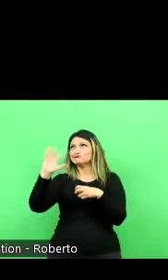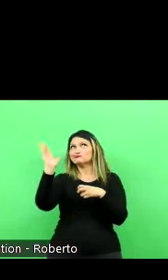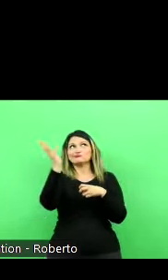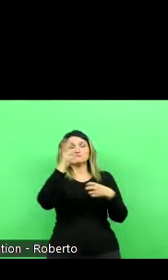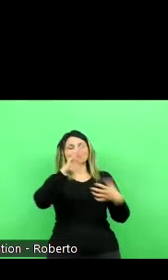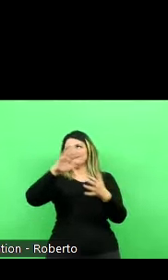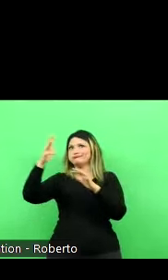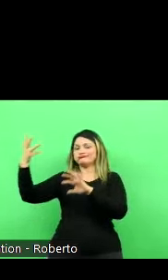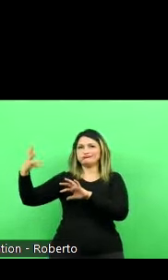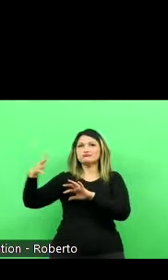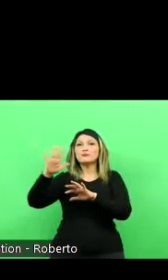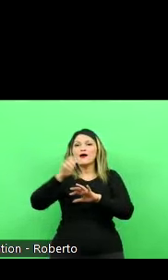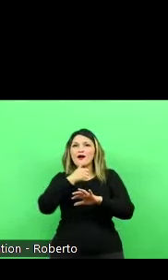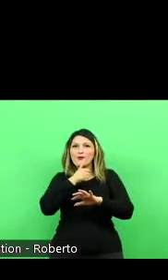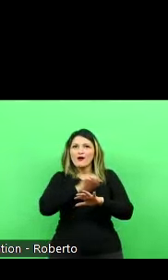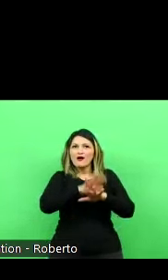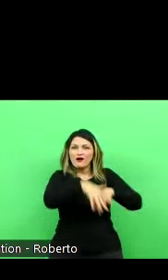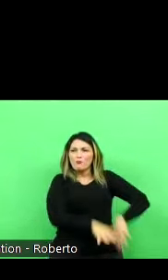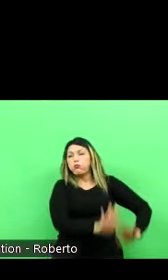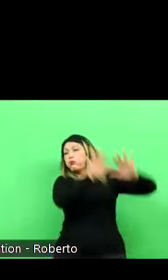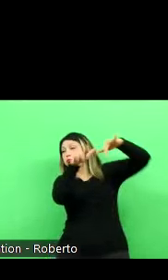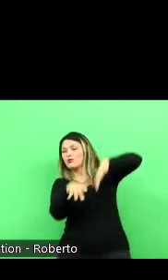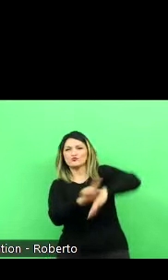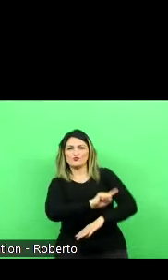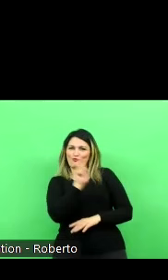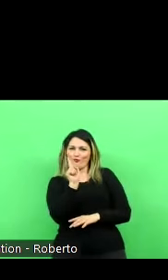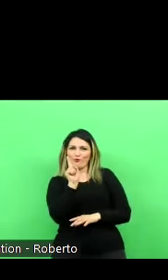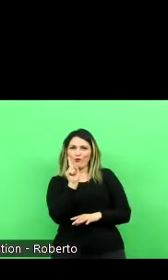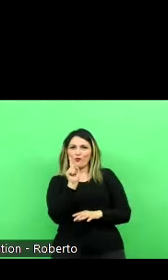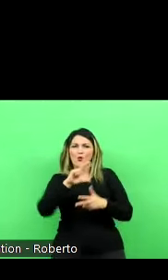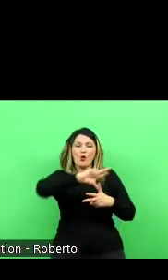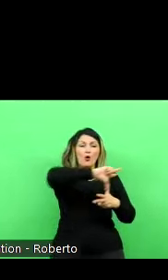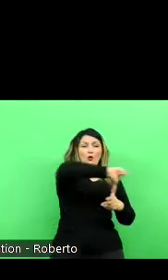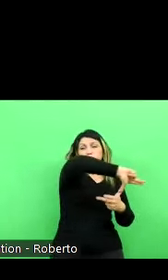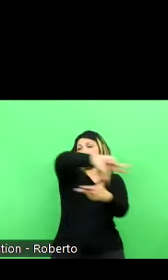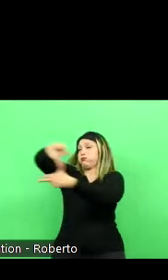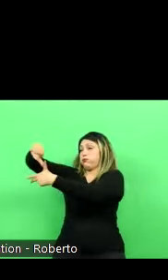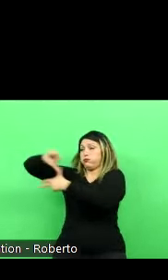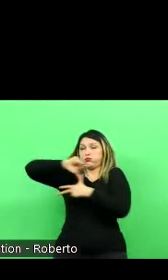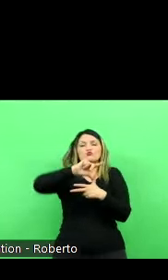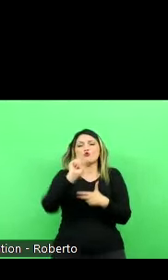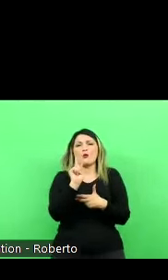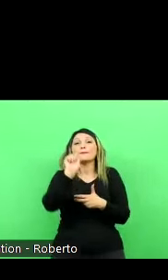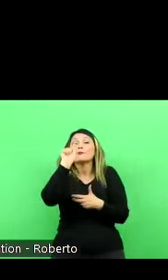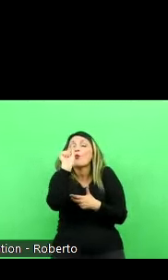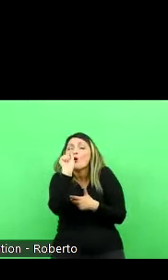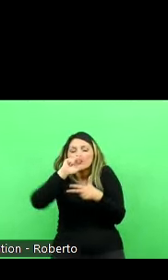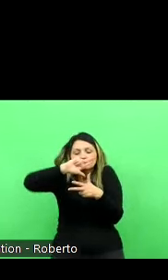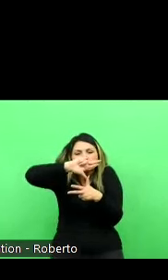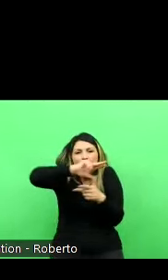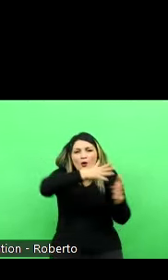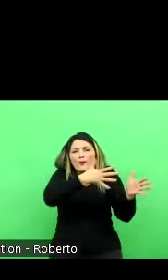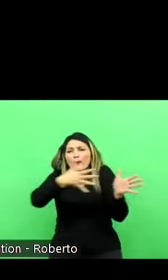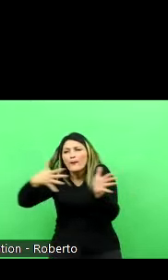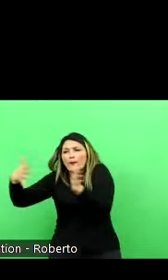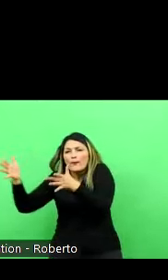variety of threats. We don't have tsunamis or hurricanes, but we have